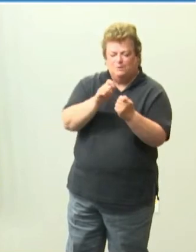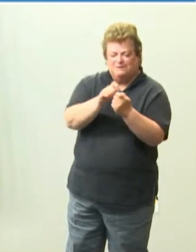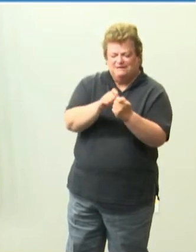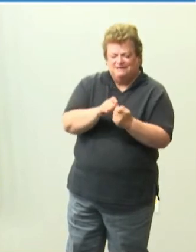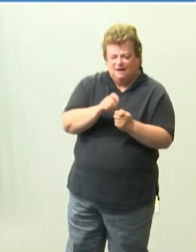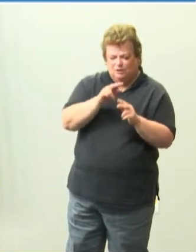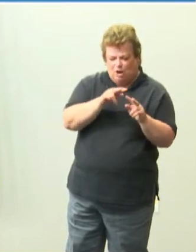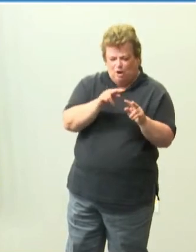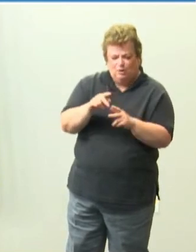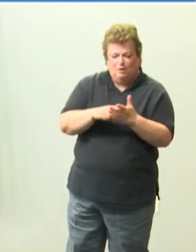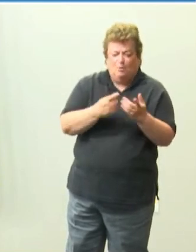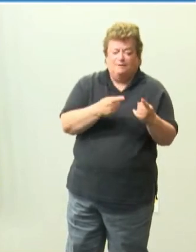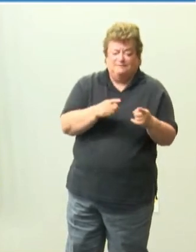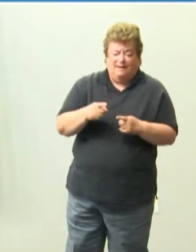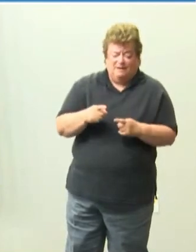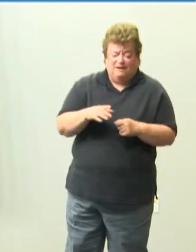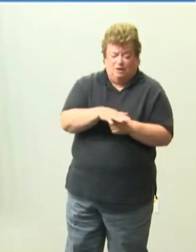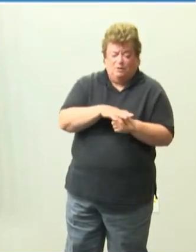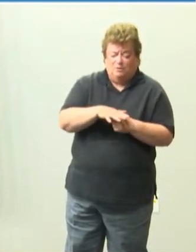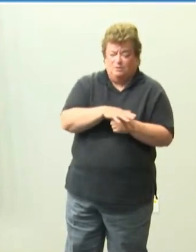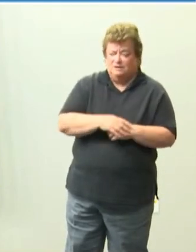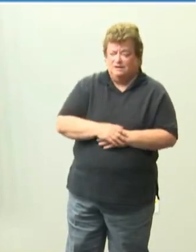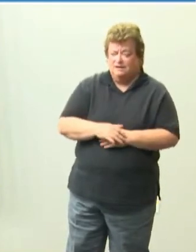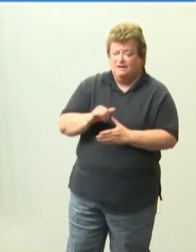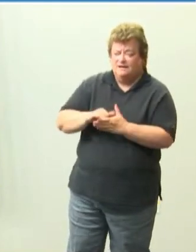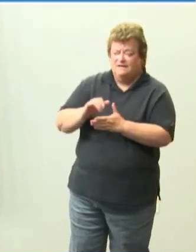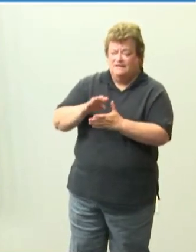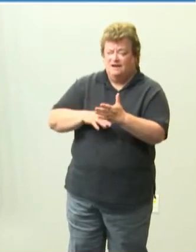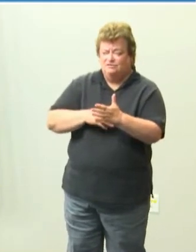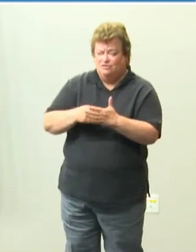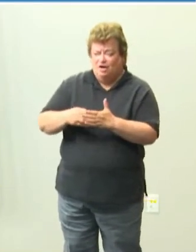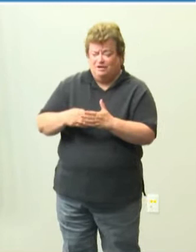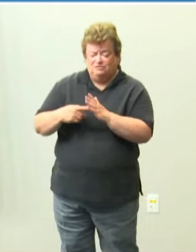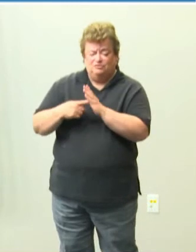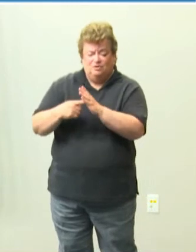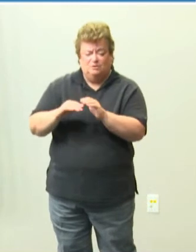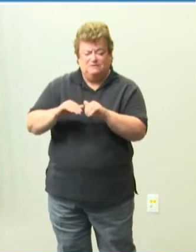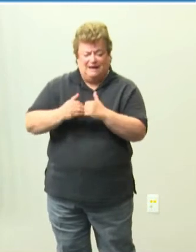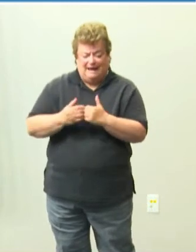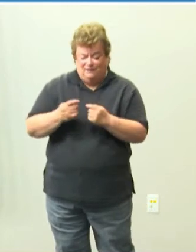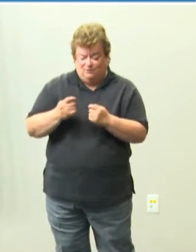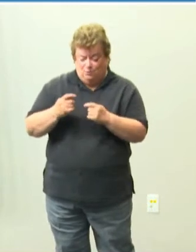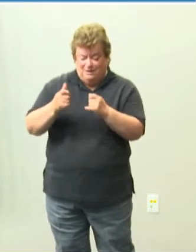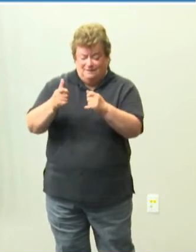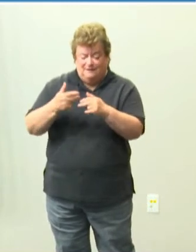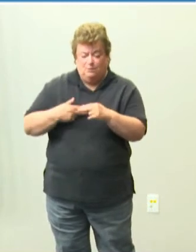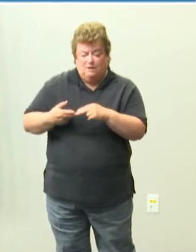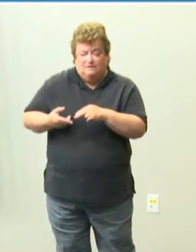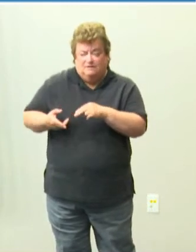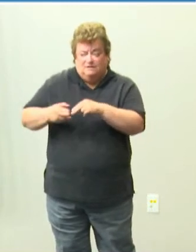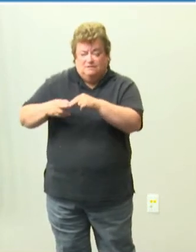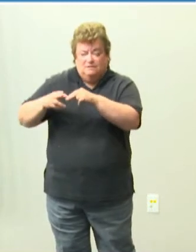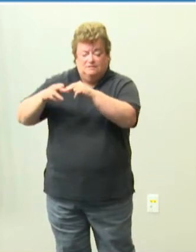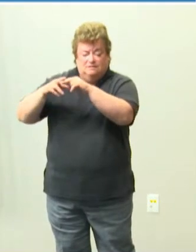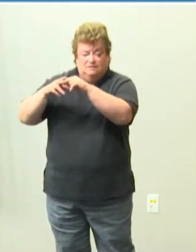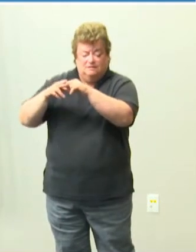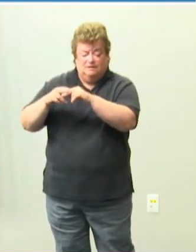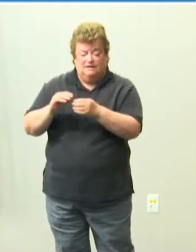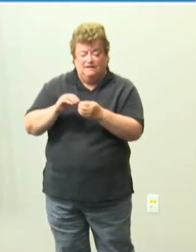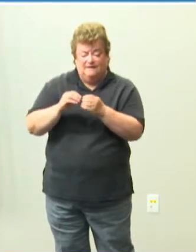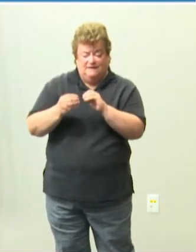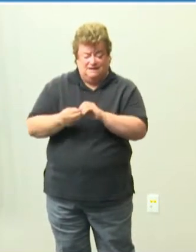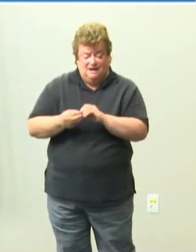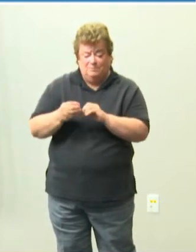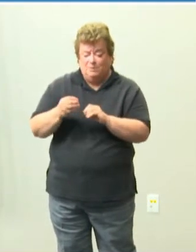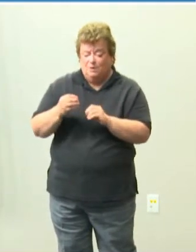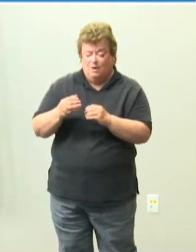local situation. This chart shows how quickly we've seen our daily case numbers increase. The number of cases has